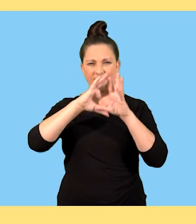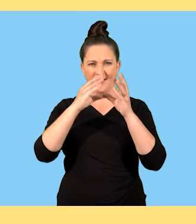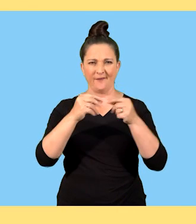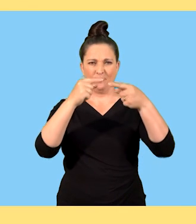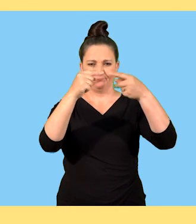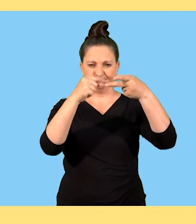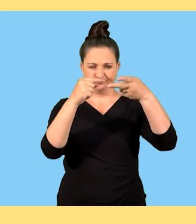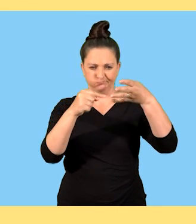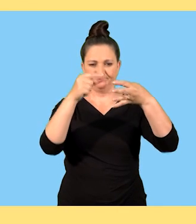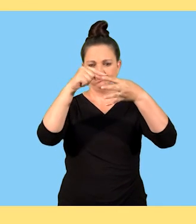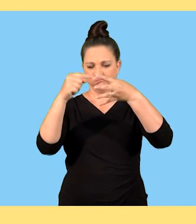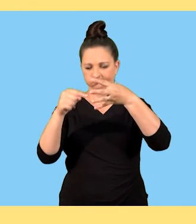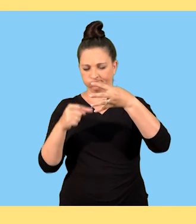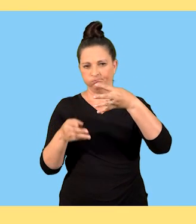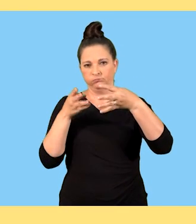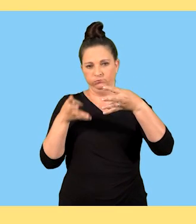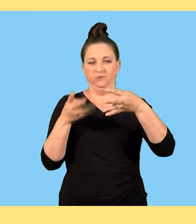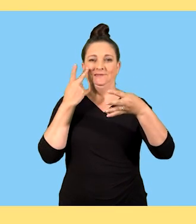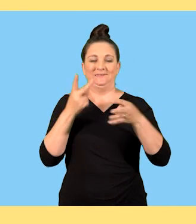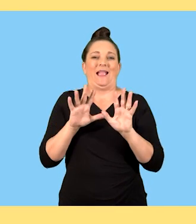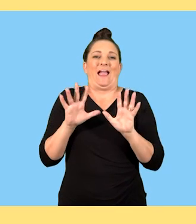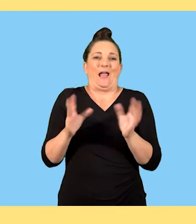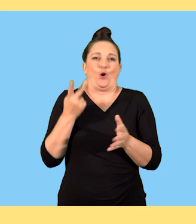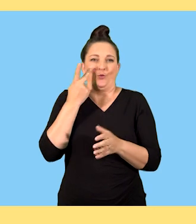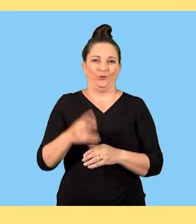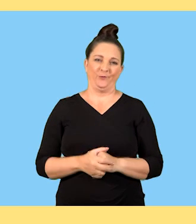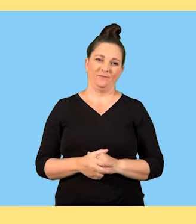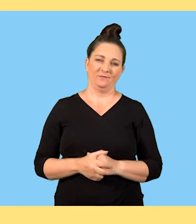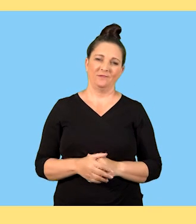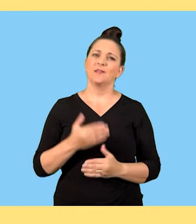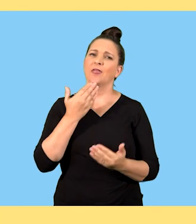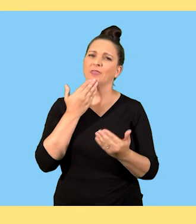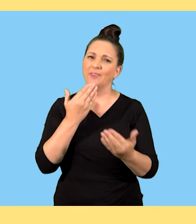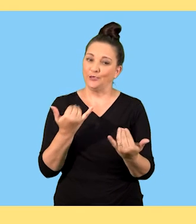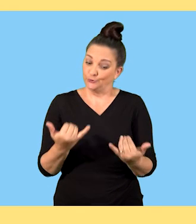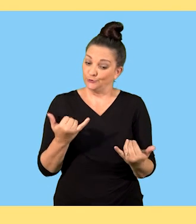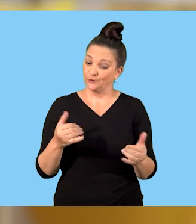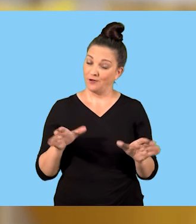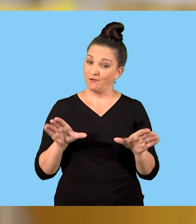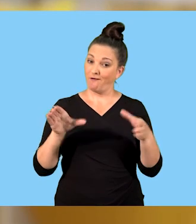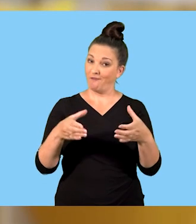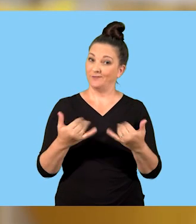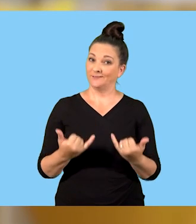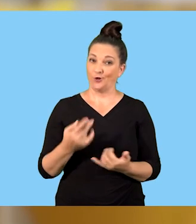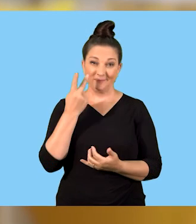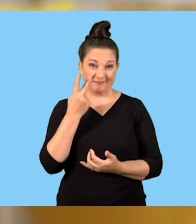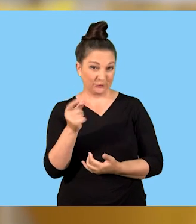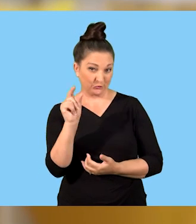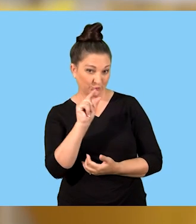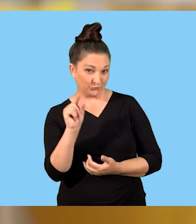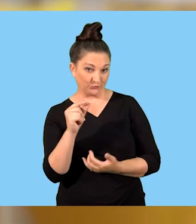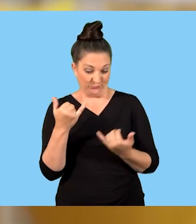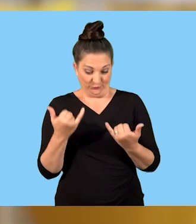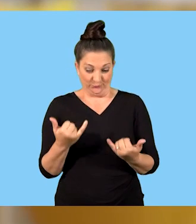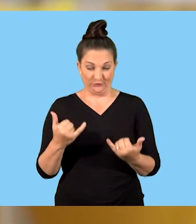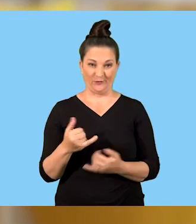like, where all your amounts are then put in. Dear learners, thank you so much for joining me in today's class, and